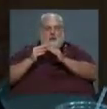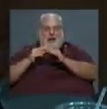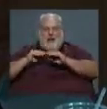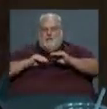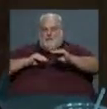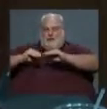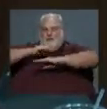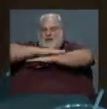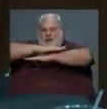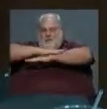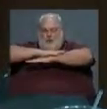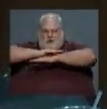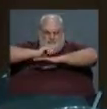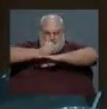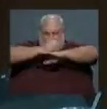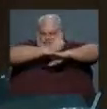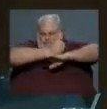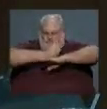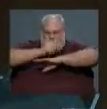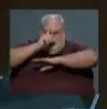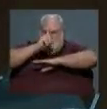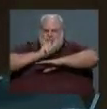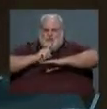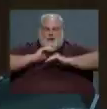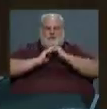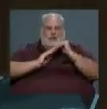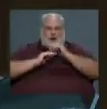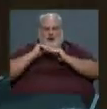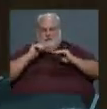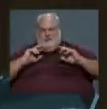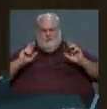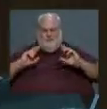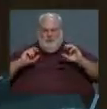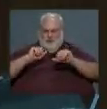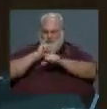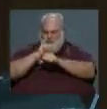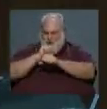and everything, Bruce, making sure they were comfortable.